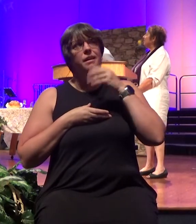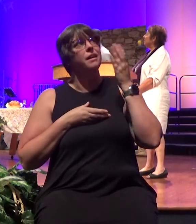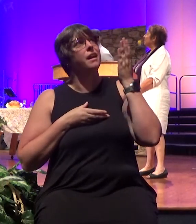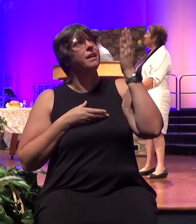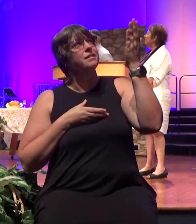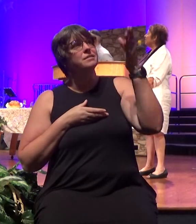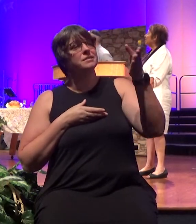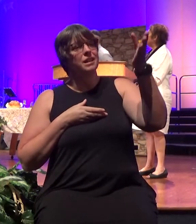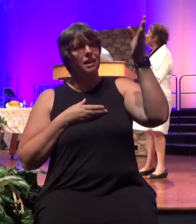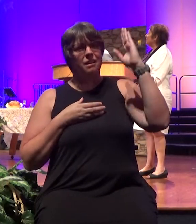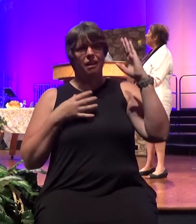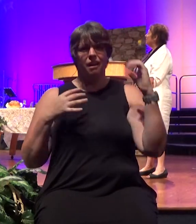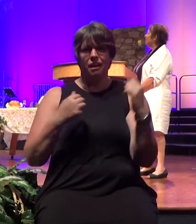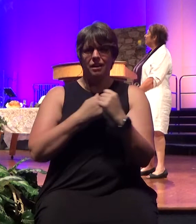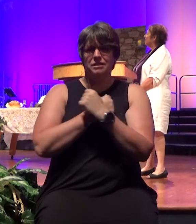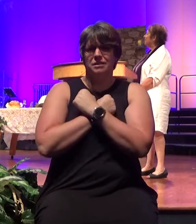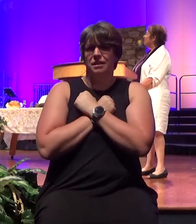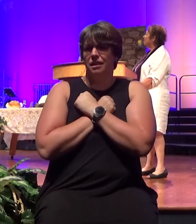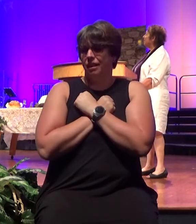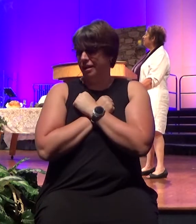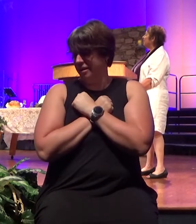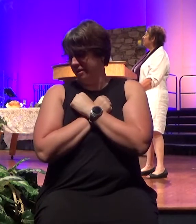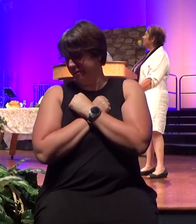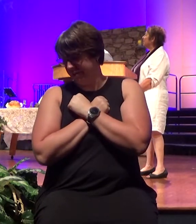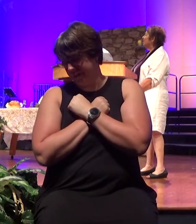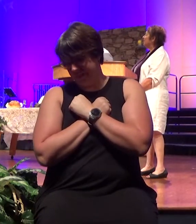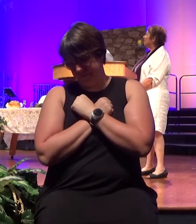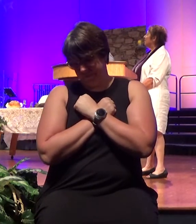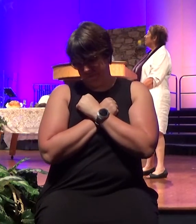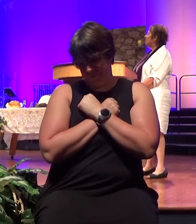love, Shekhinah. Within